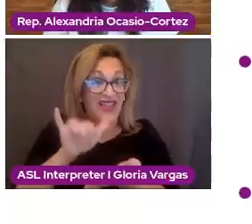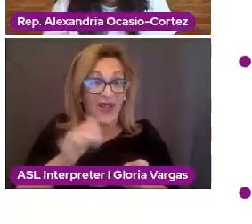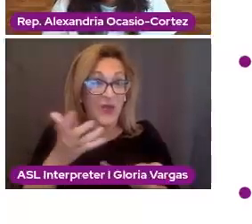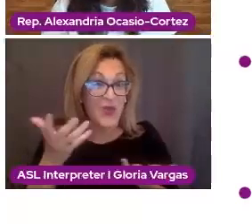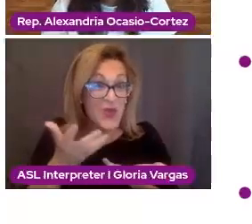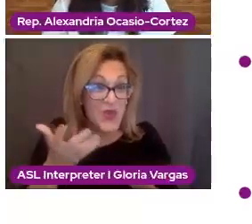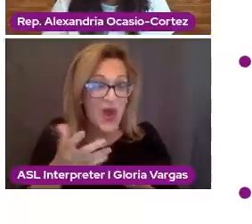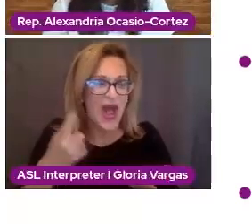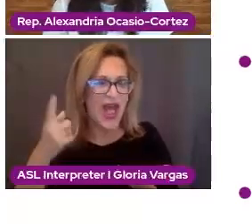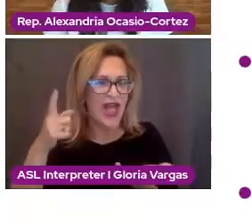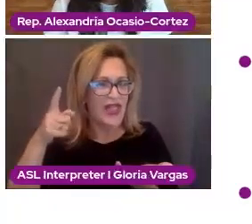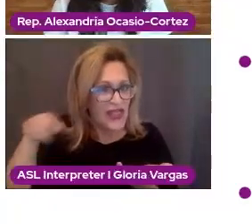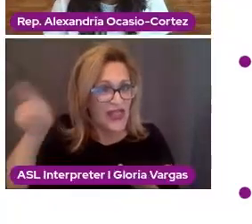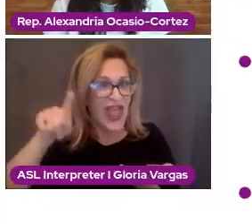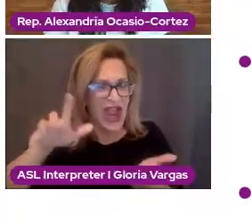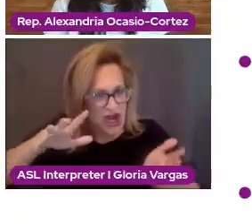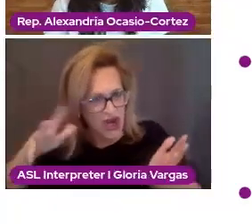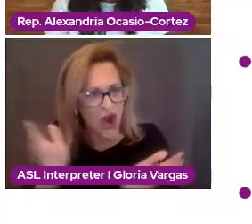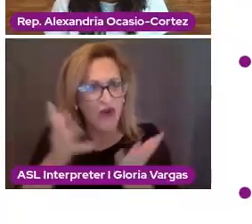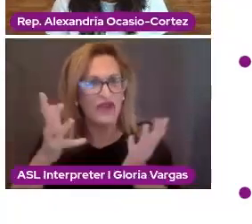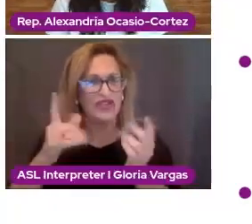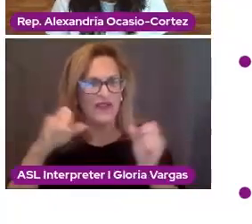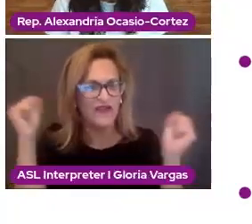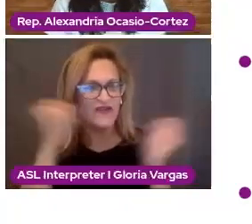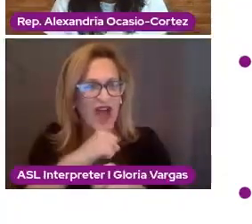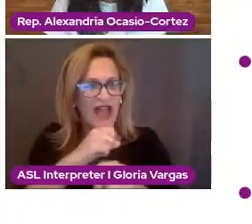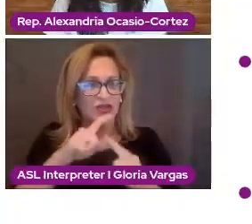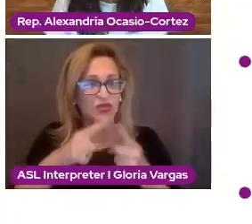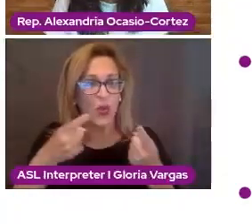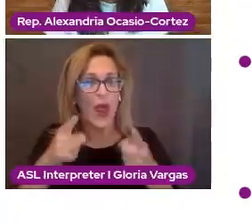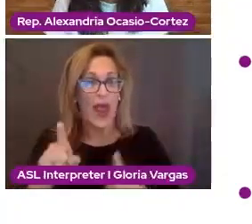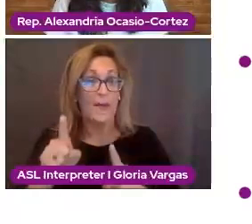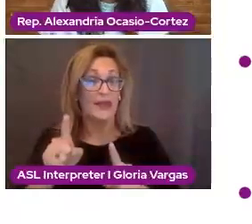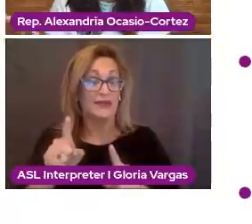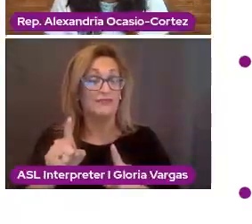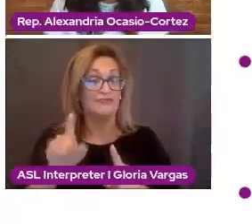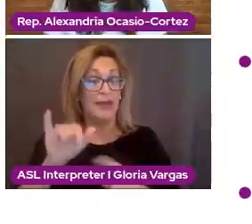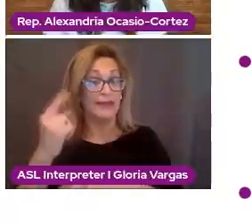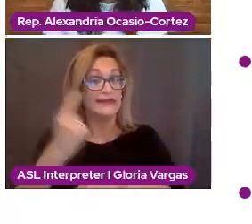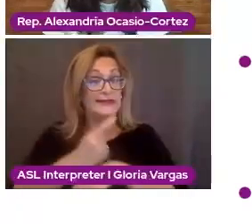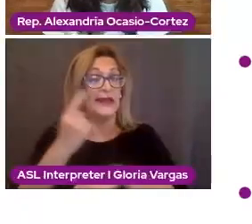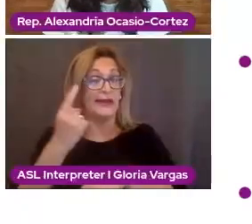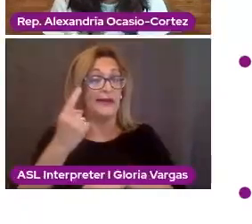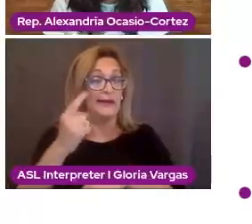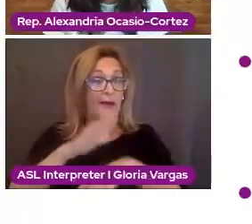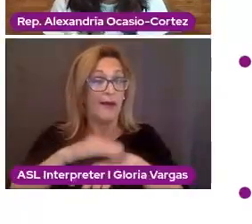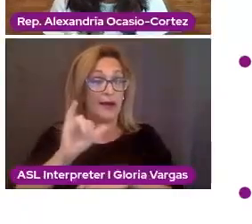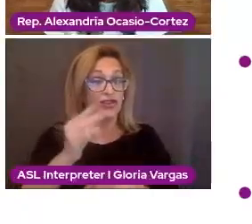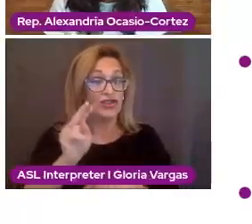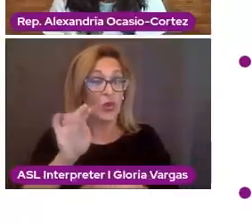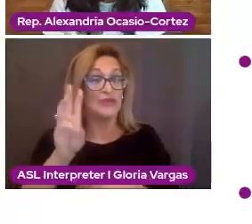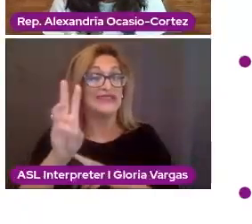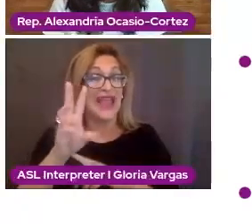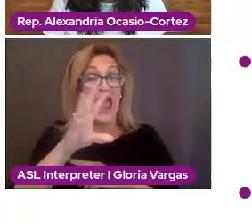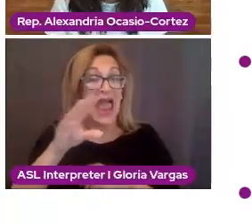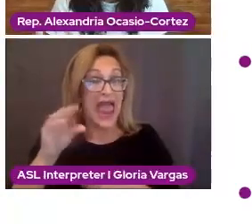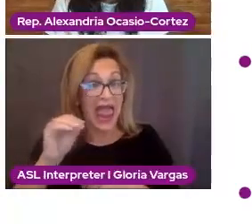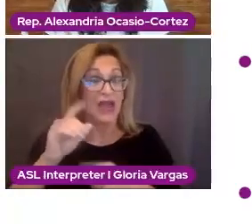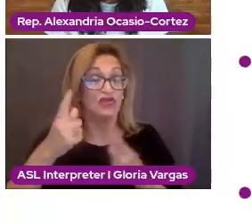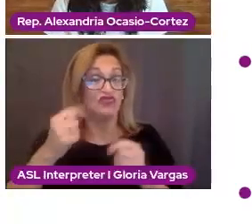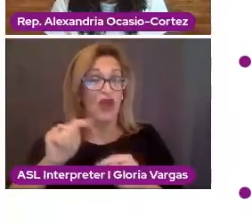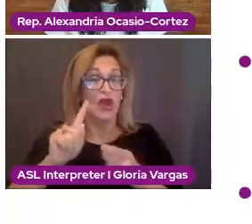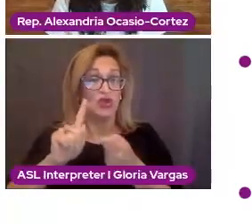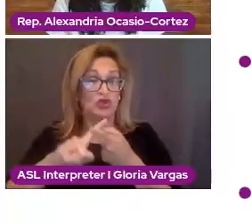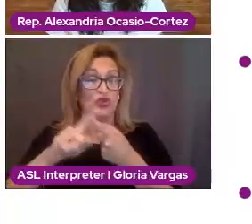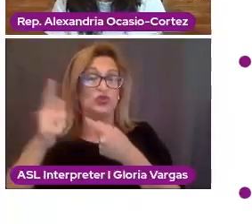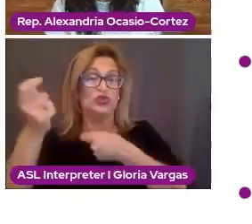that violence to happen in an attempt to seize and to overturn the election and seize